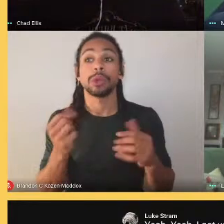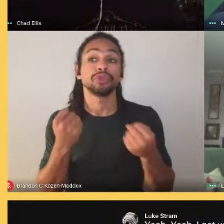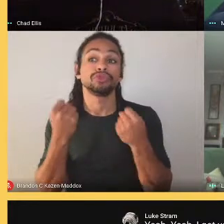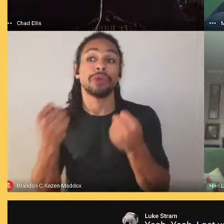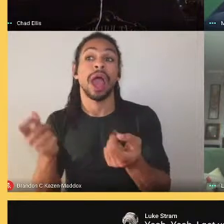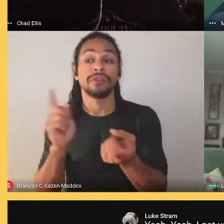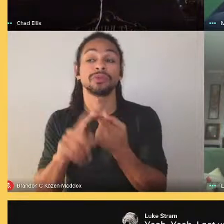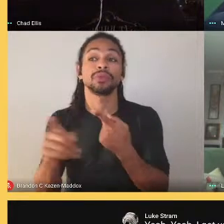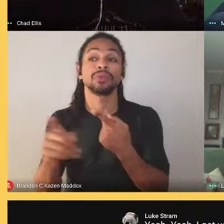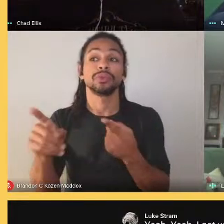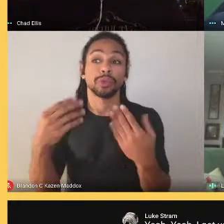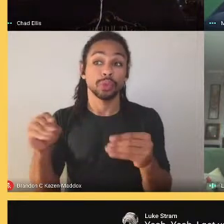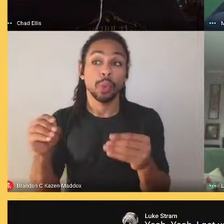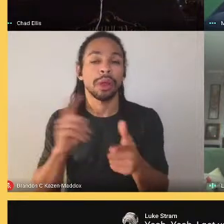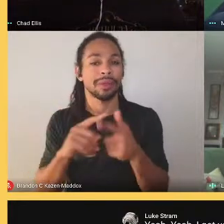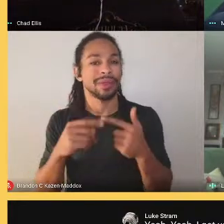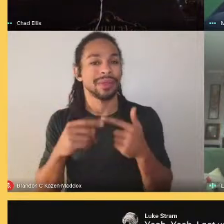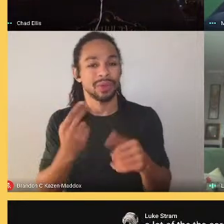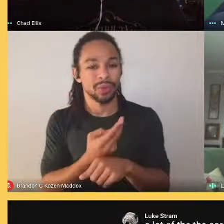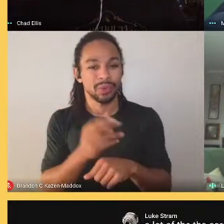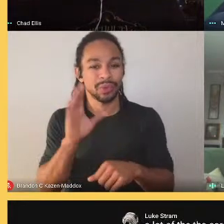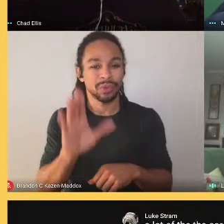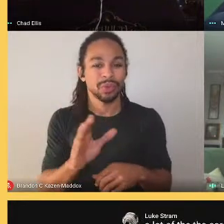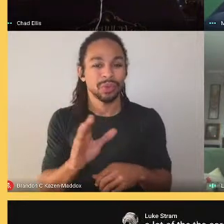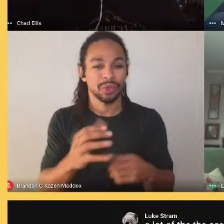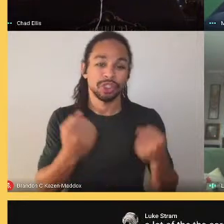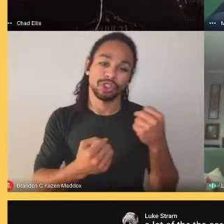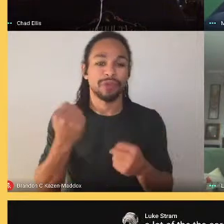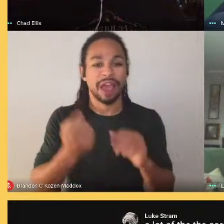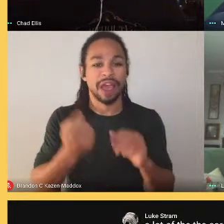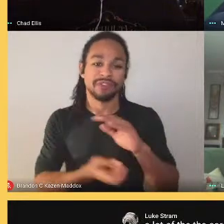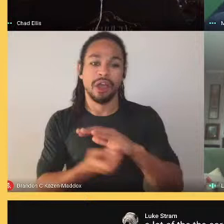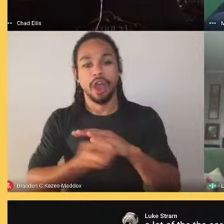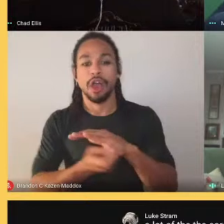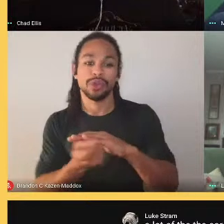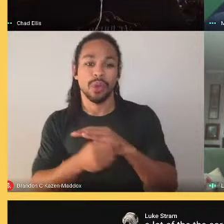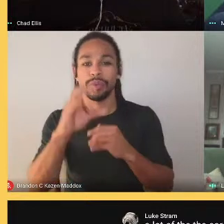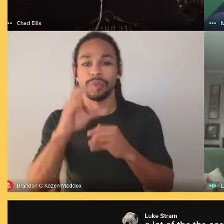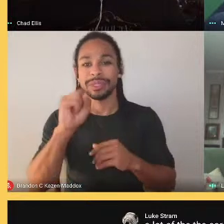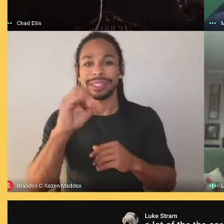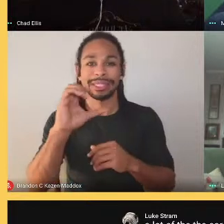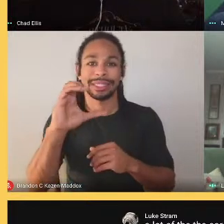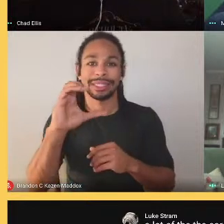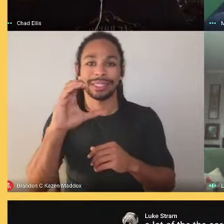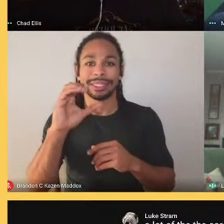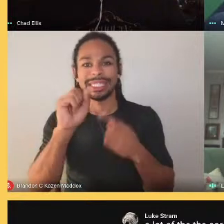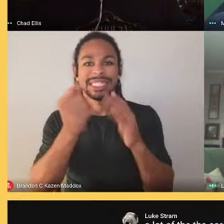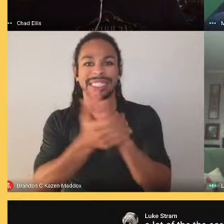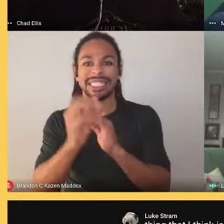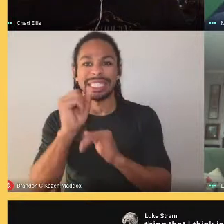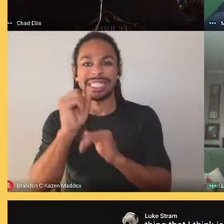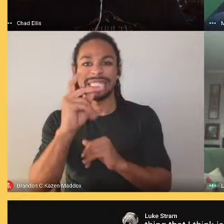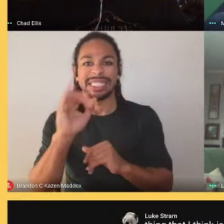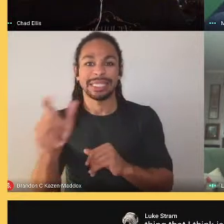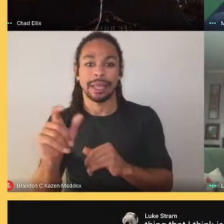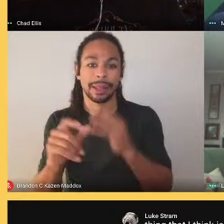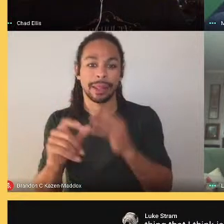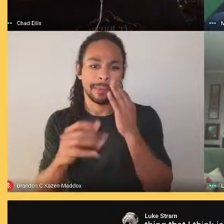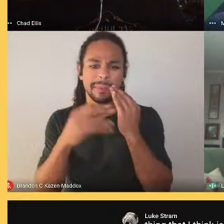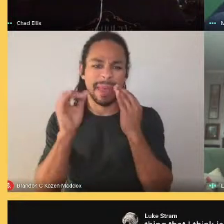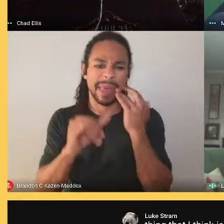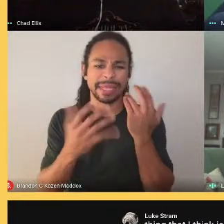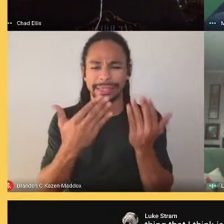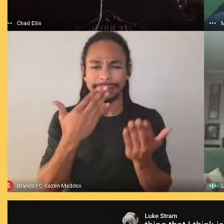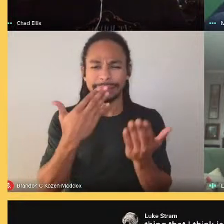First of all, that's a terrible habit for them to be in as a player, and you shouldn't be asking for that for every little thing that they're going to do, especially if it's